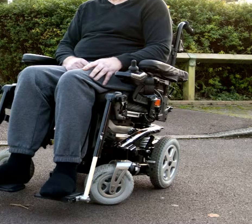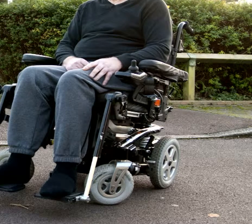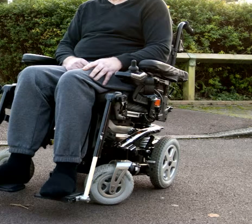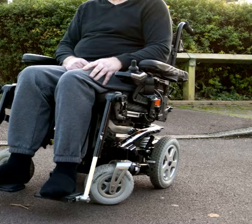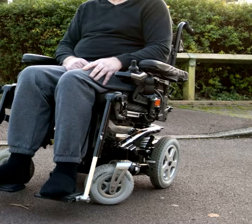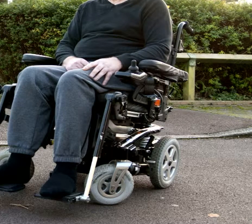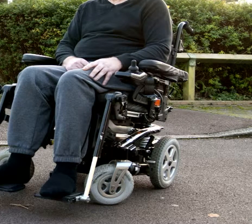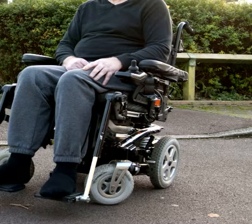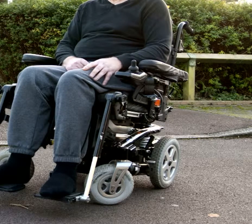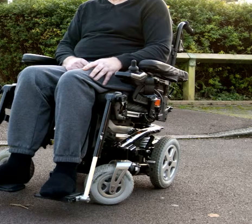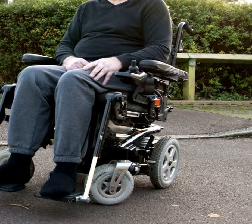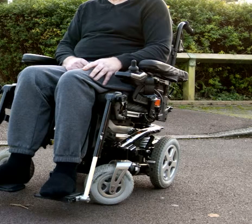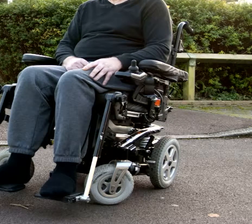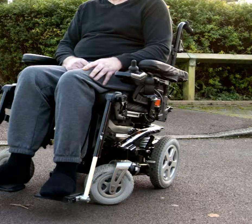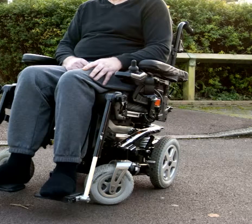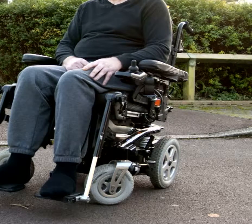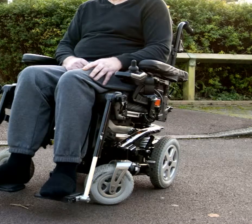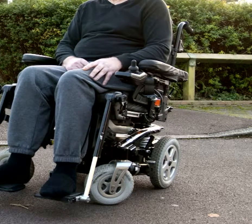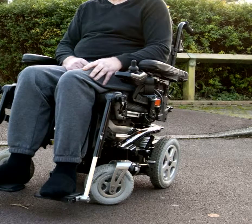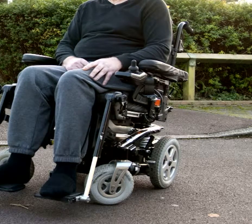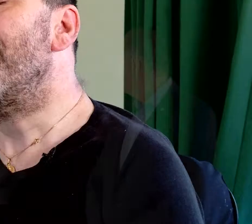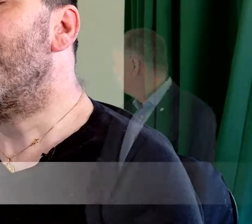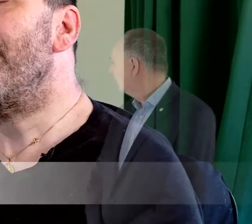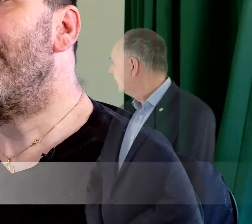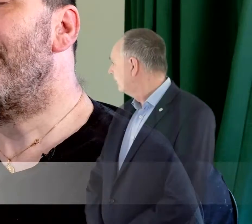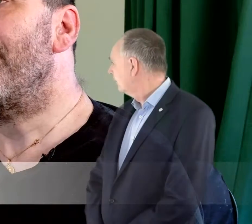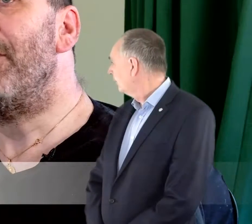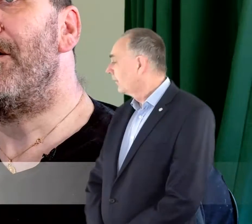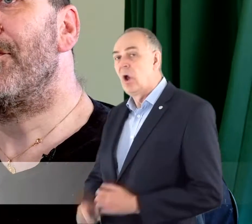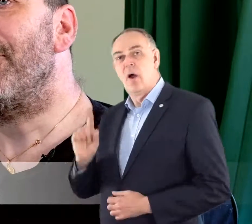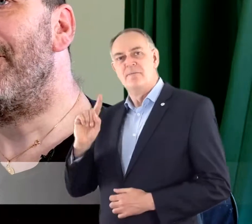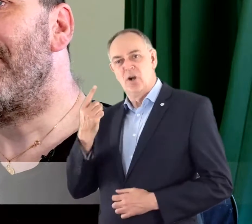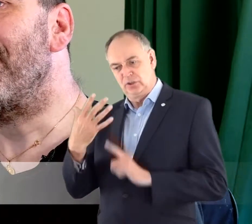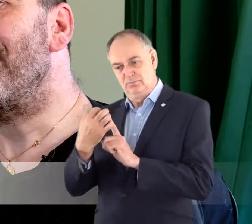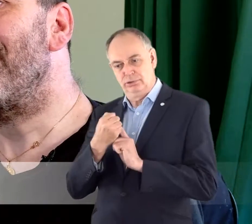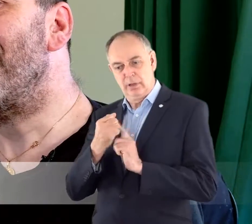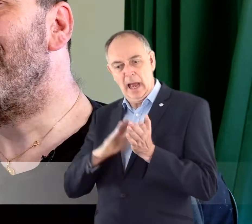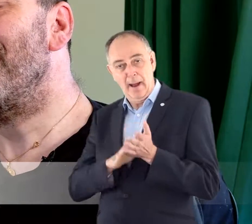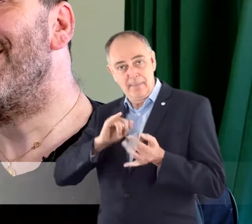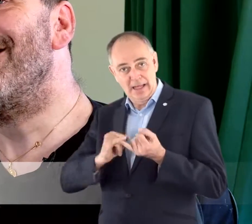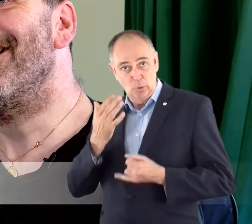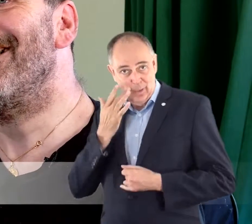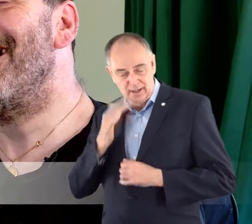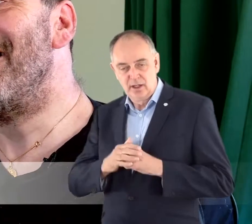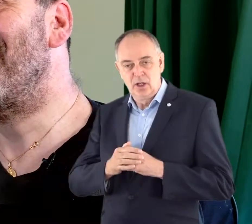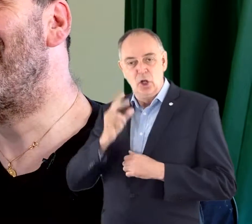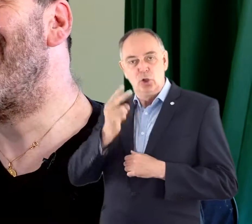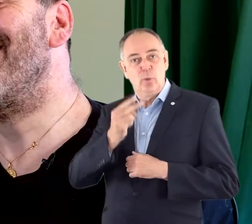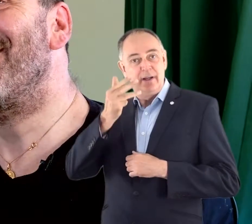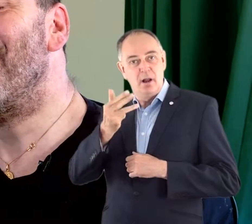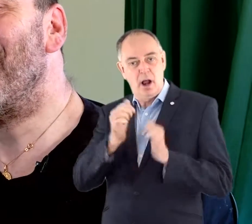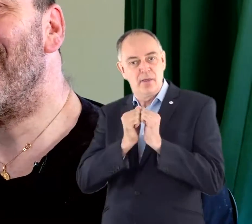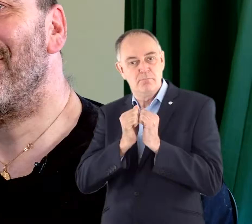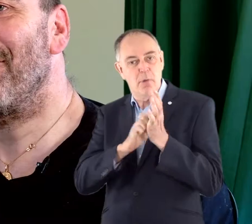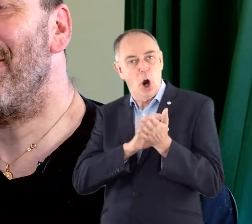I was diagnosed with MS on the 29th of March 2007. It is a